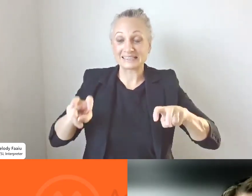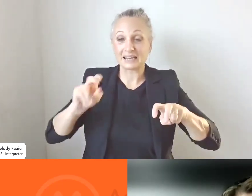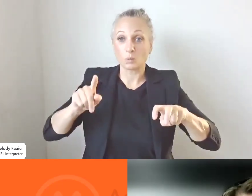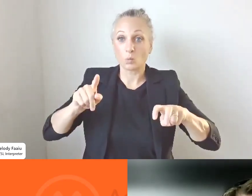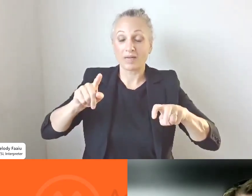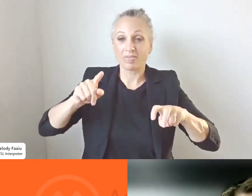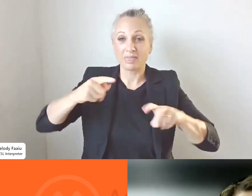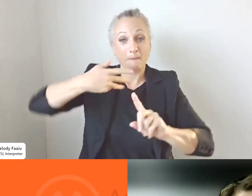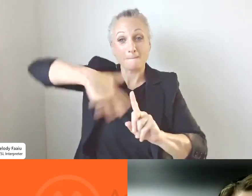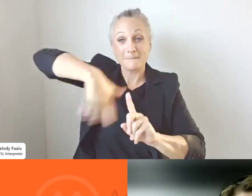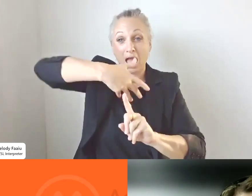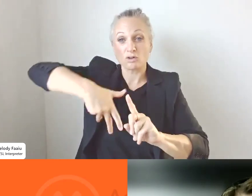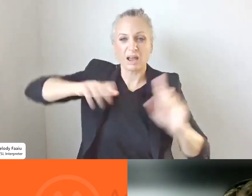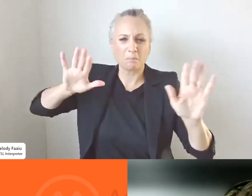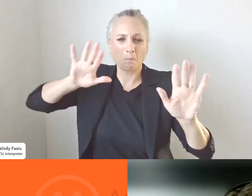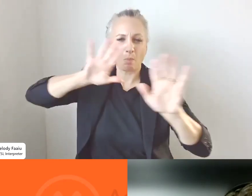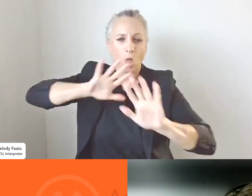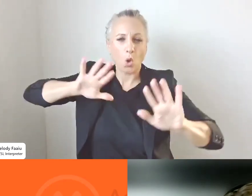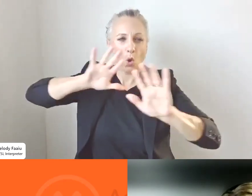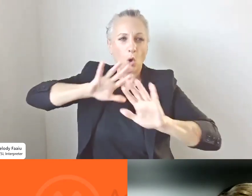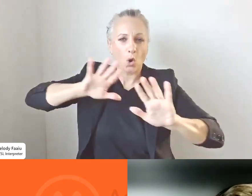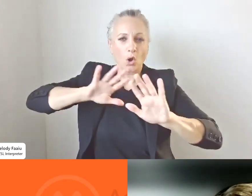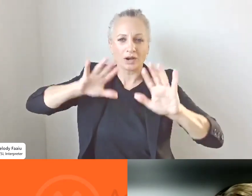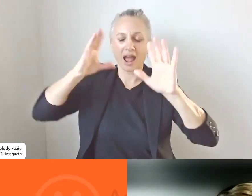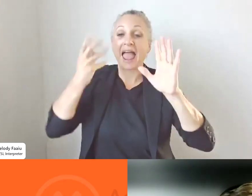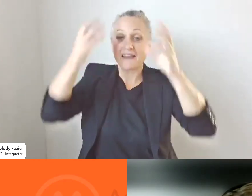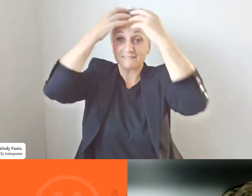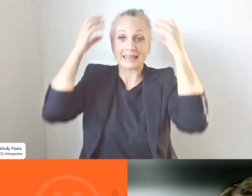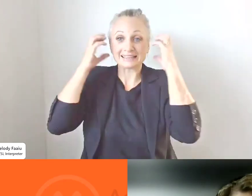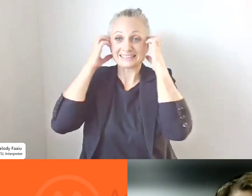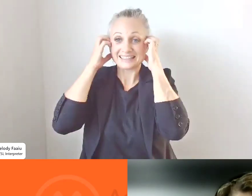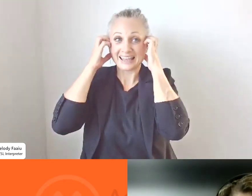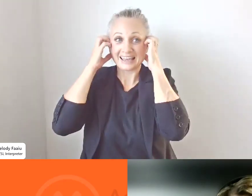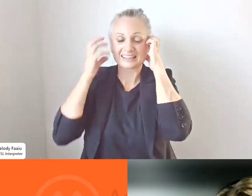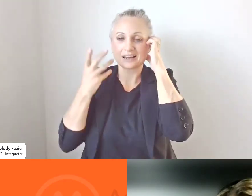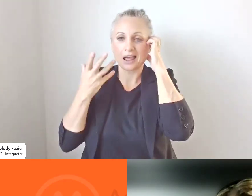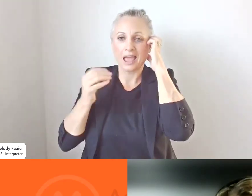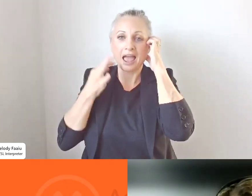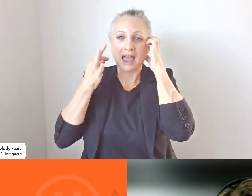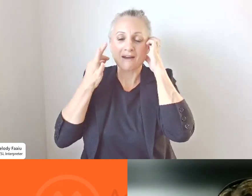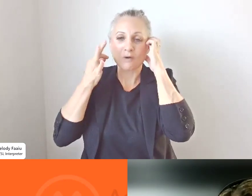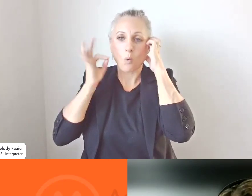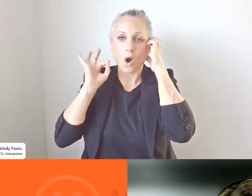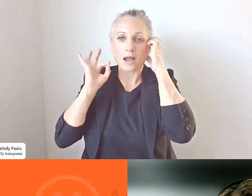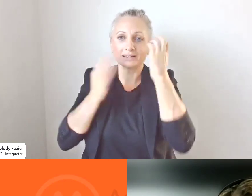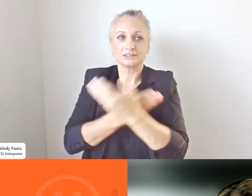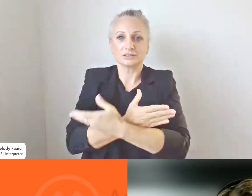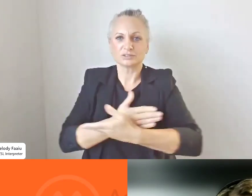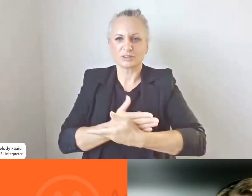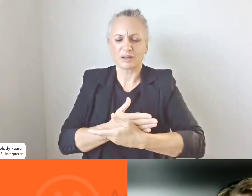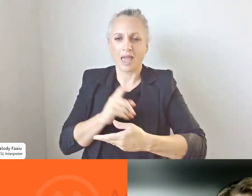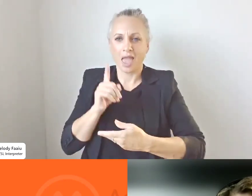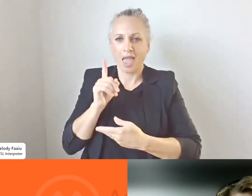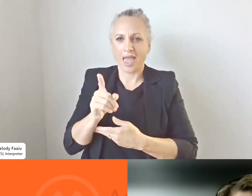got a headset on, a white shirt and short, I used to say brown hair, but I think it's increasingly getting a bit blonde.